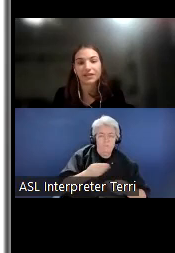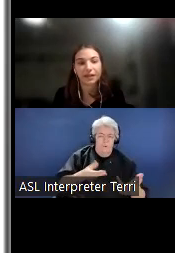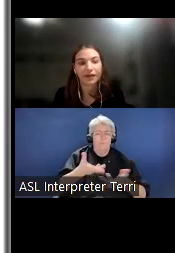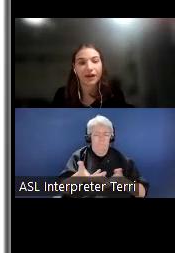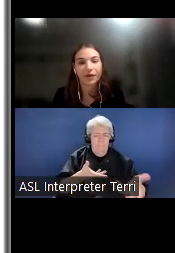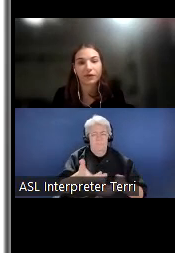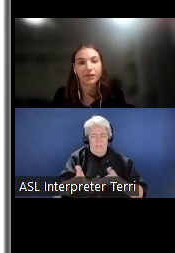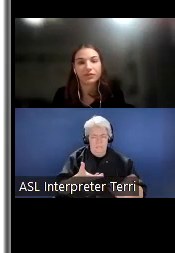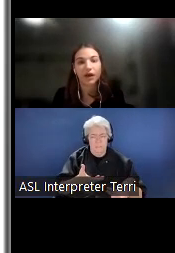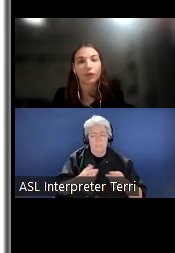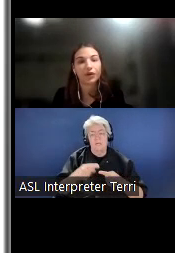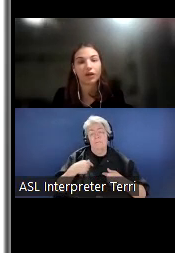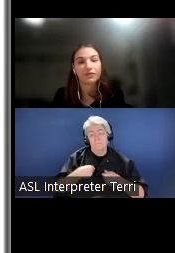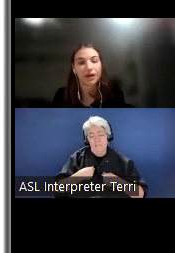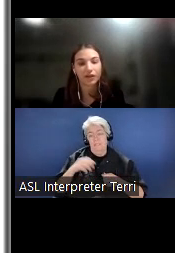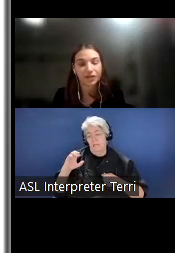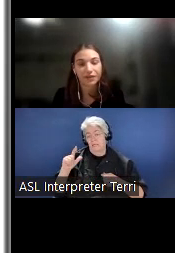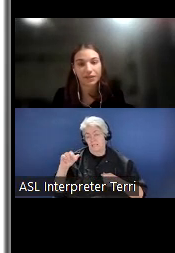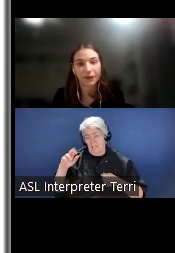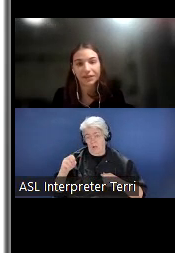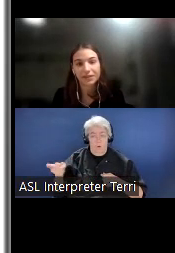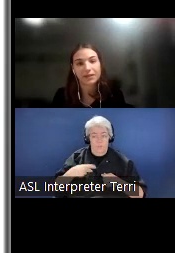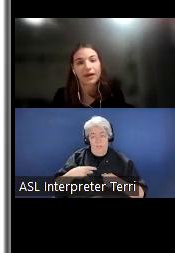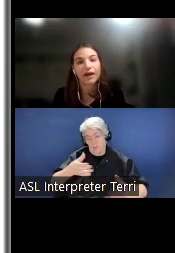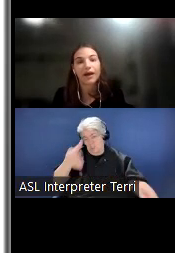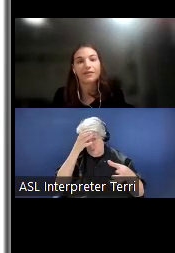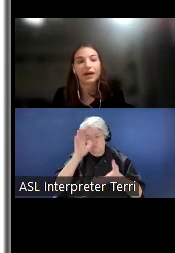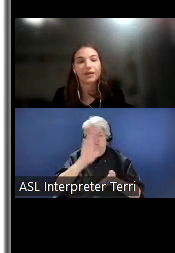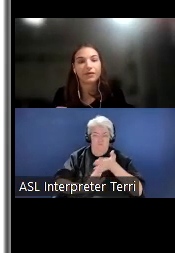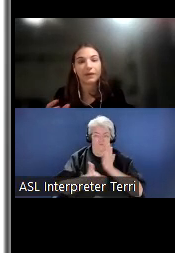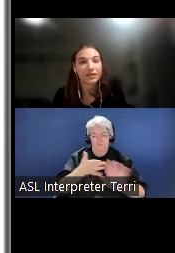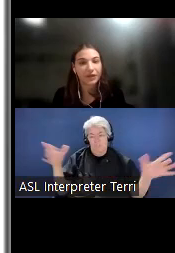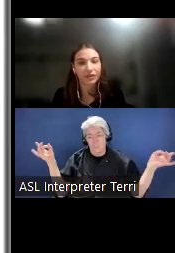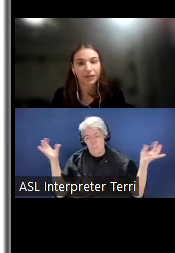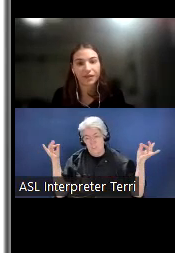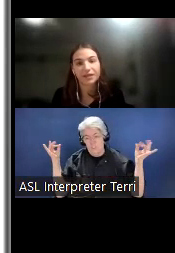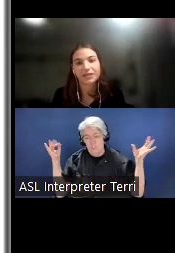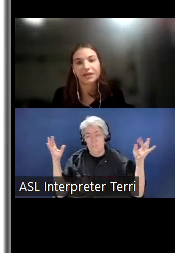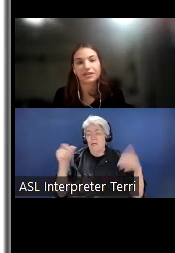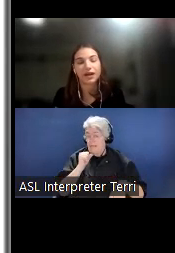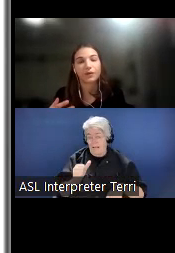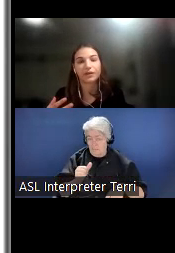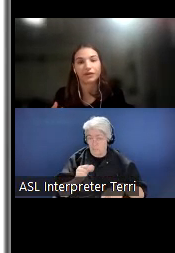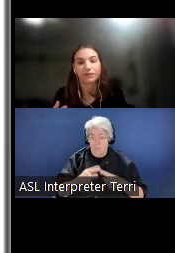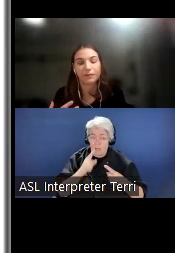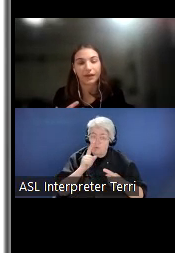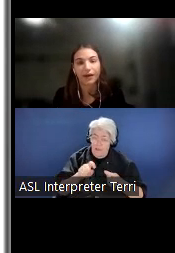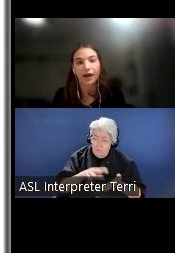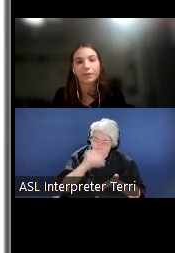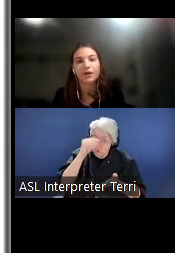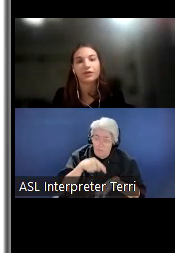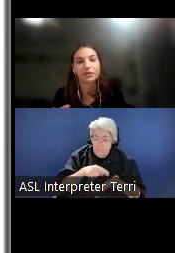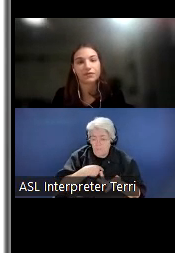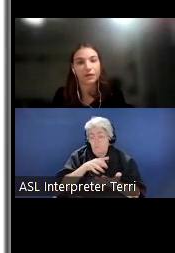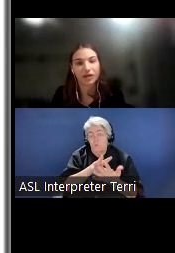especially because Claire and I know that we do not hold all of the knowledge in this space, and that the best way to learn this is to not only learn from Claire